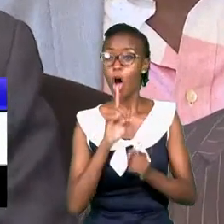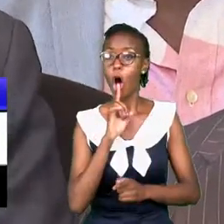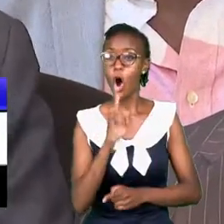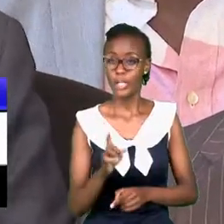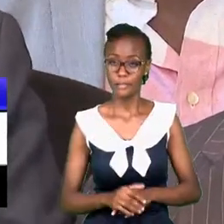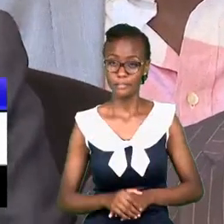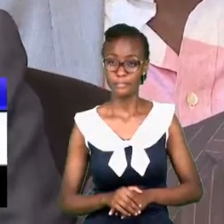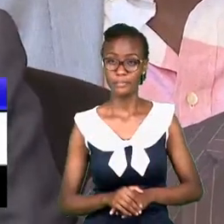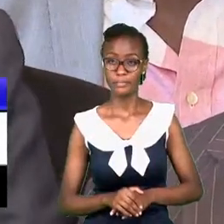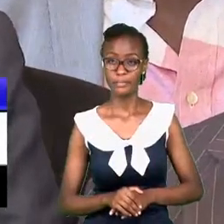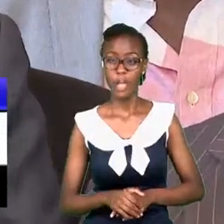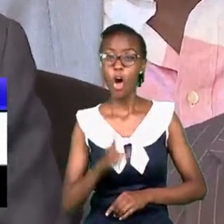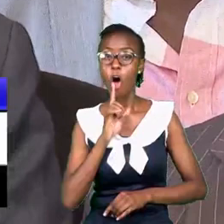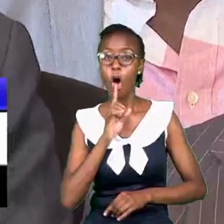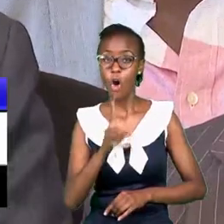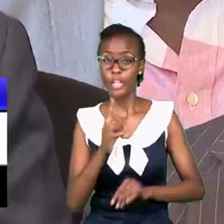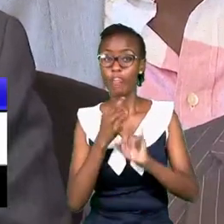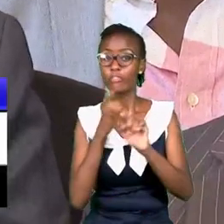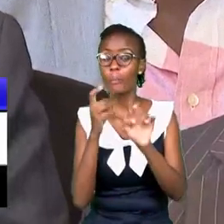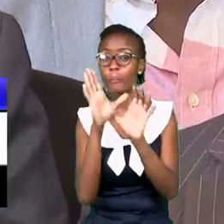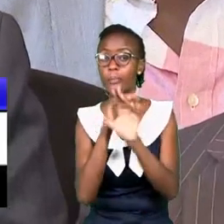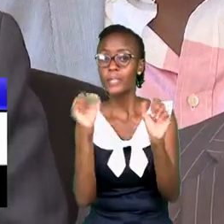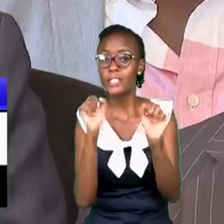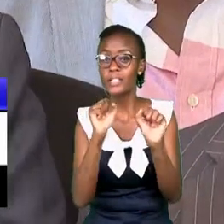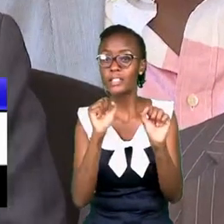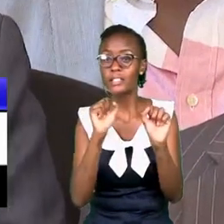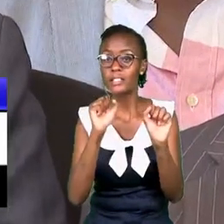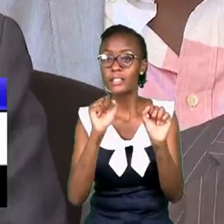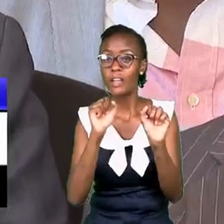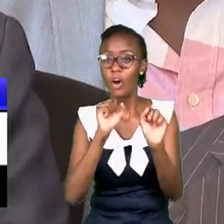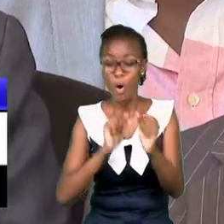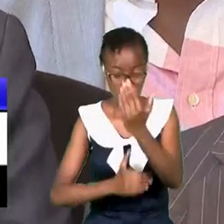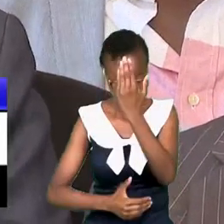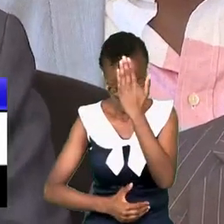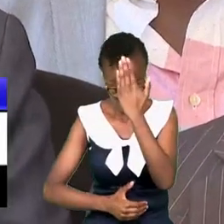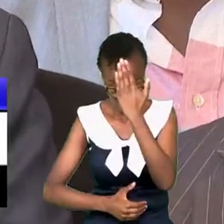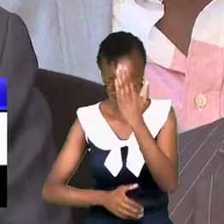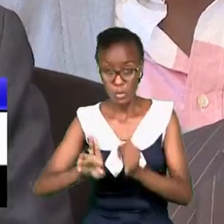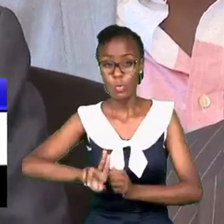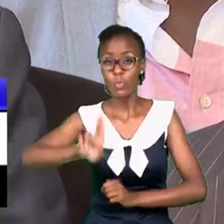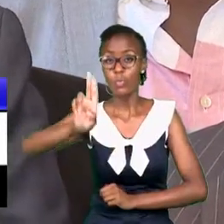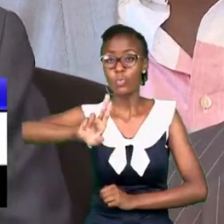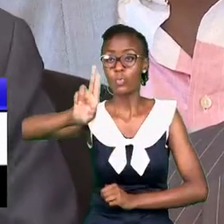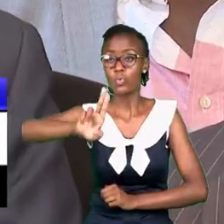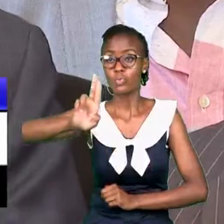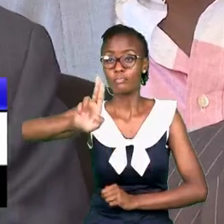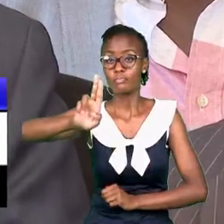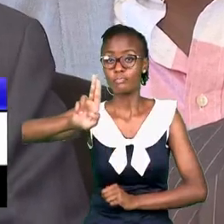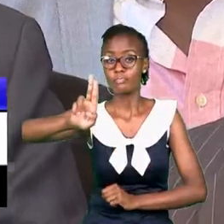our president, Honorable Uhuru Kenyatta, His